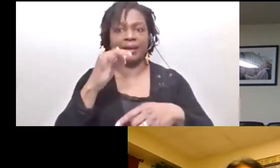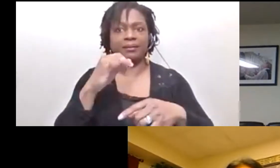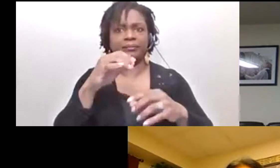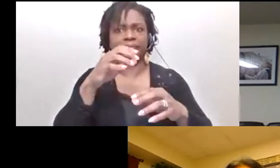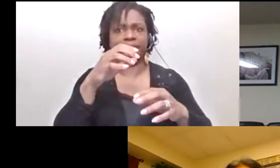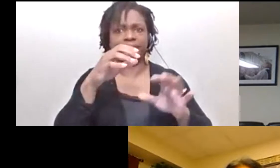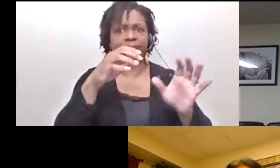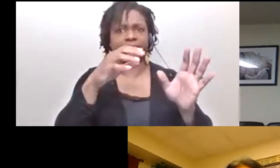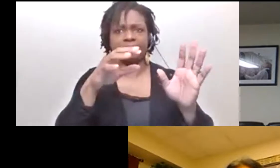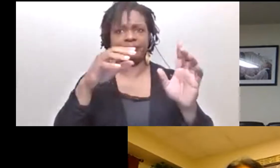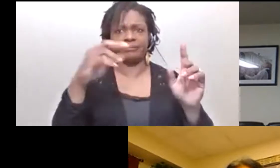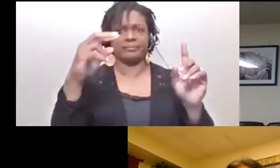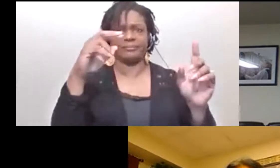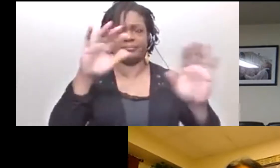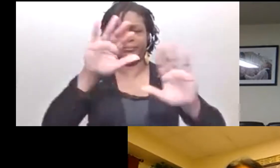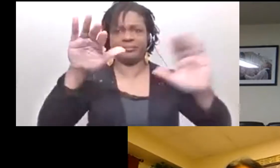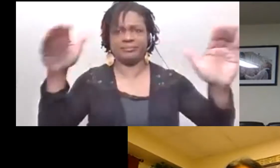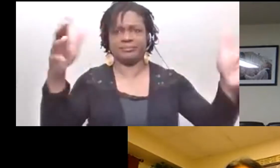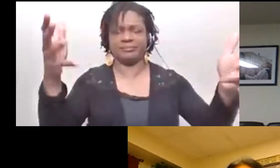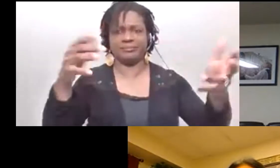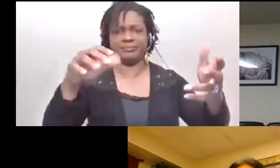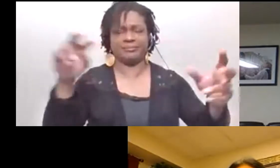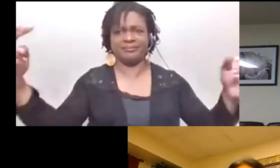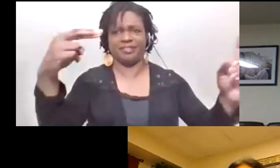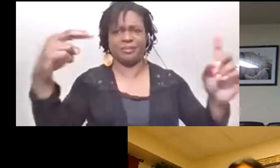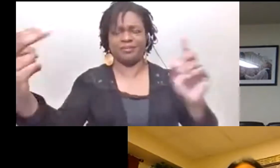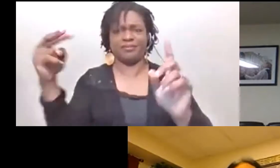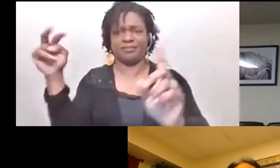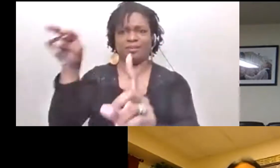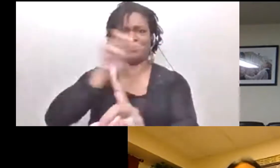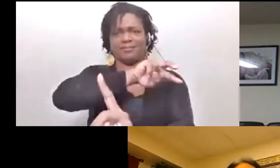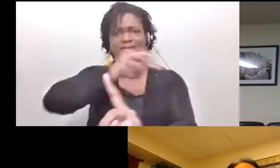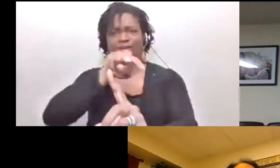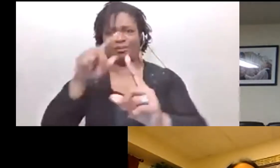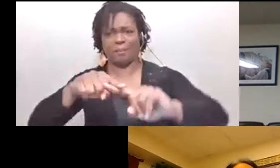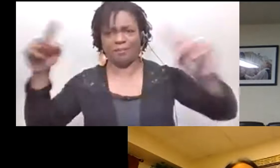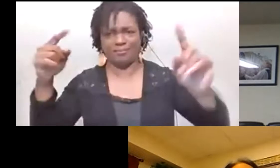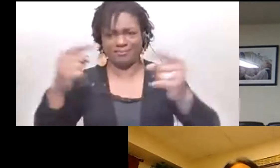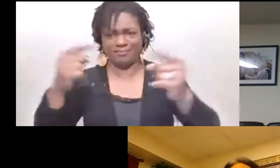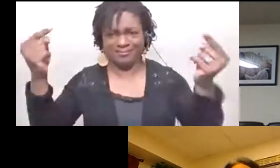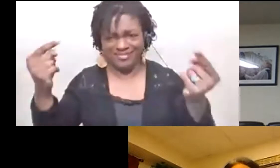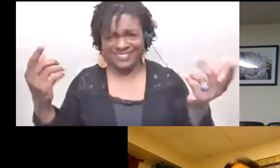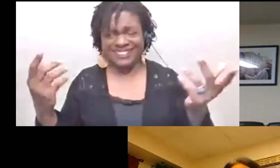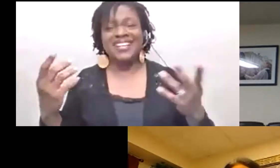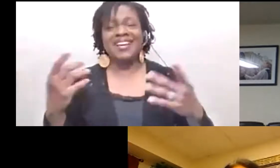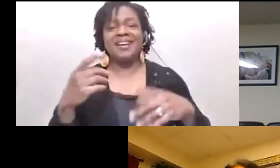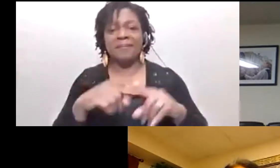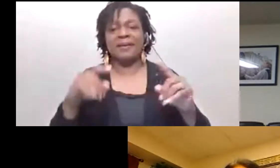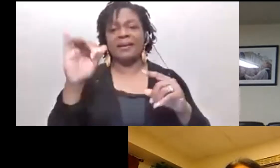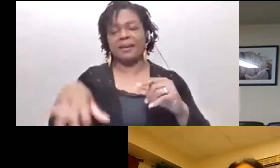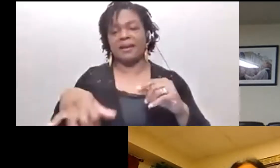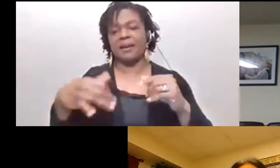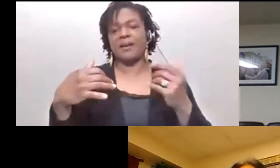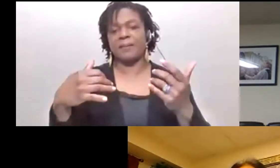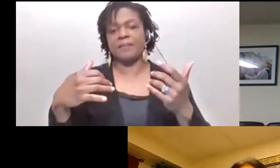points of view on this. And again, because this is the first time that we've been doing this legislative committee, we really want